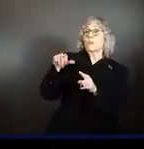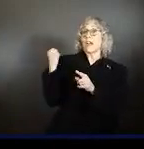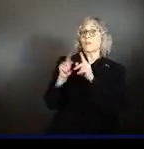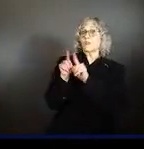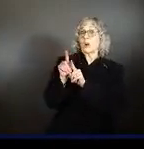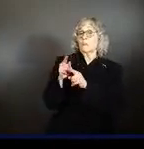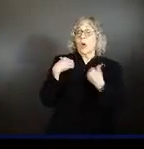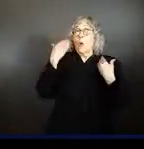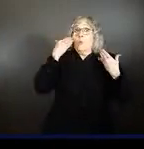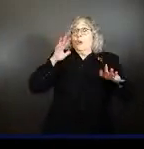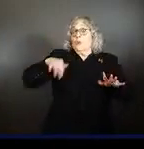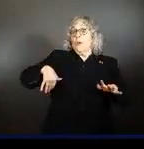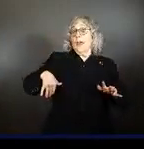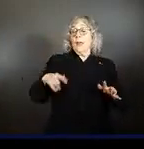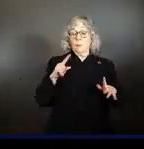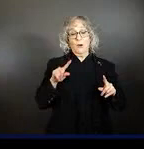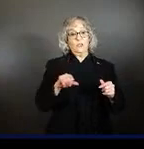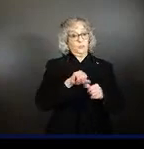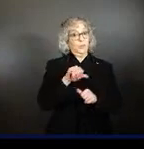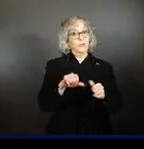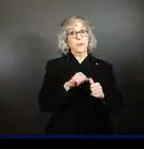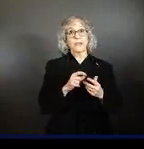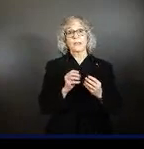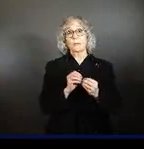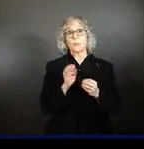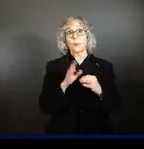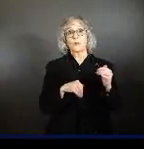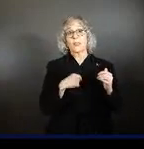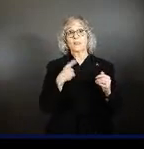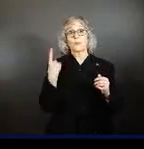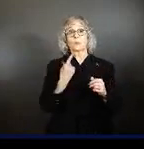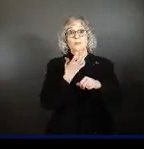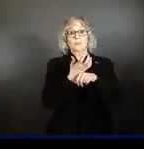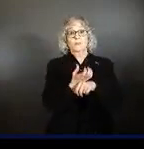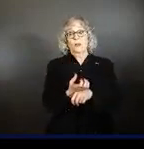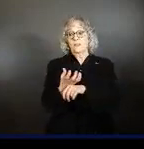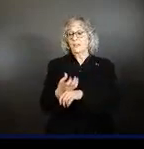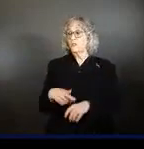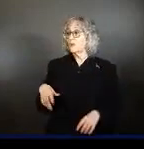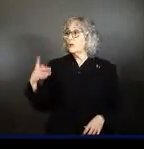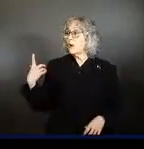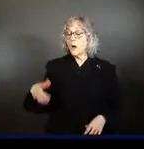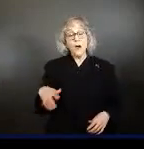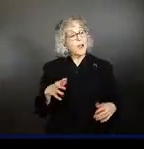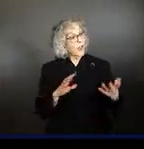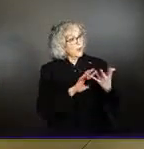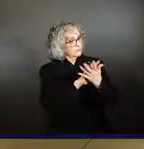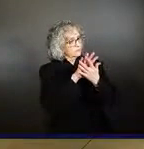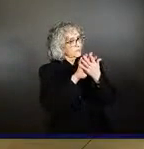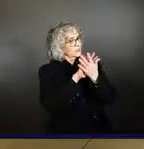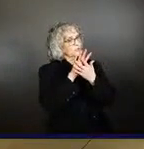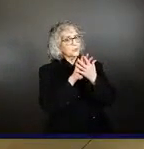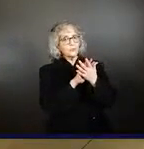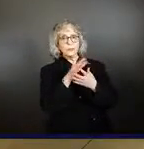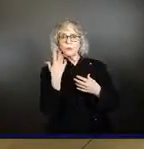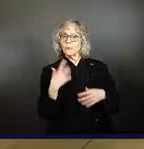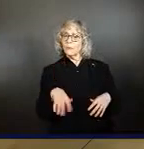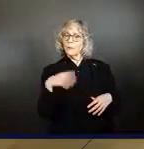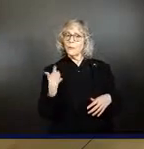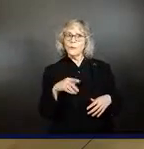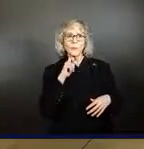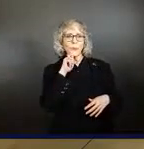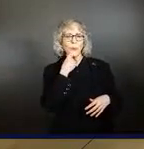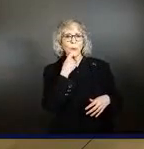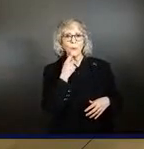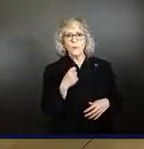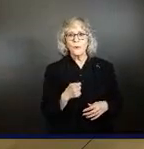but they're definitely interacting in more ways than just gravitational. Wow, a lot of mysteries to unpack there. So that's really cool.